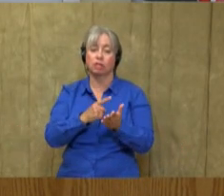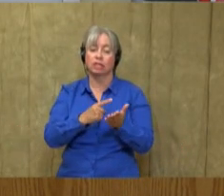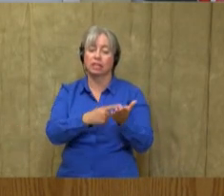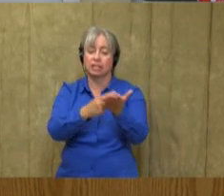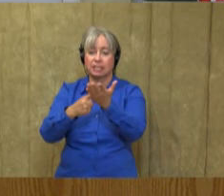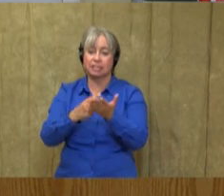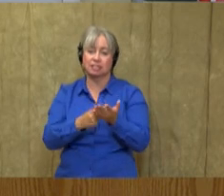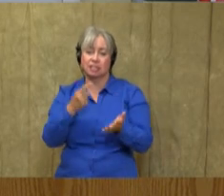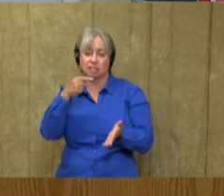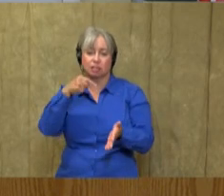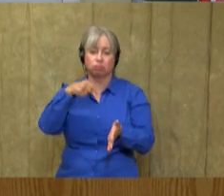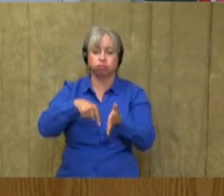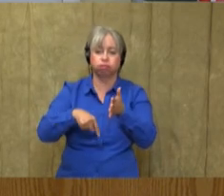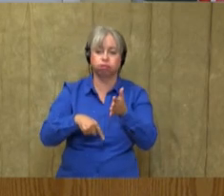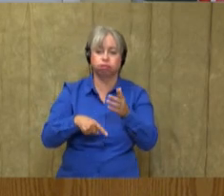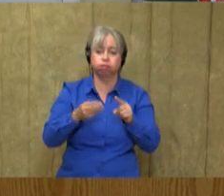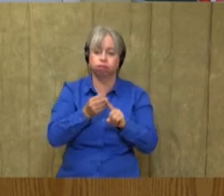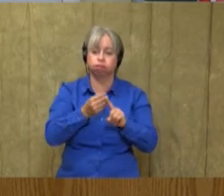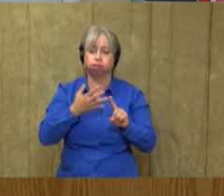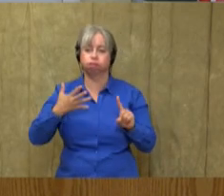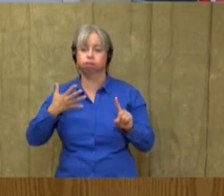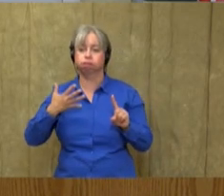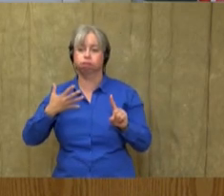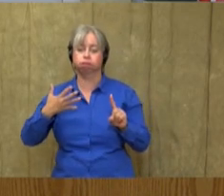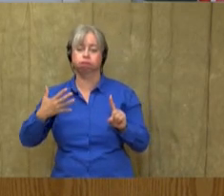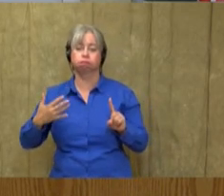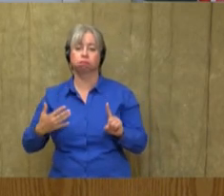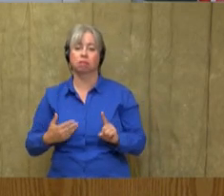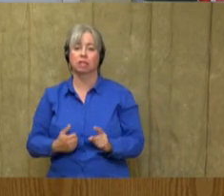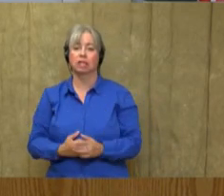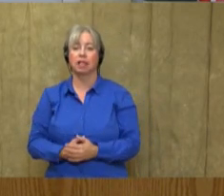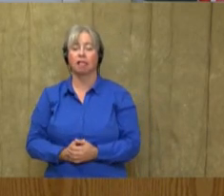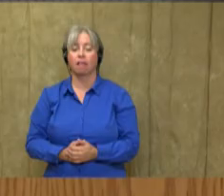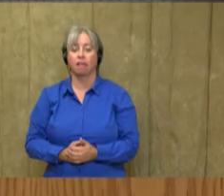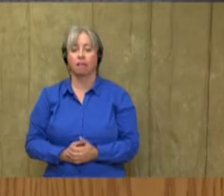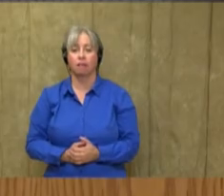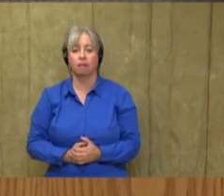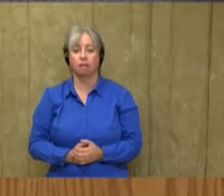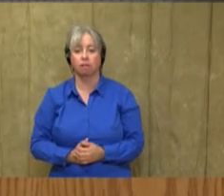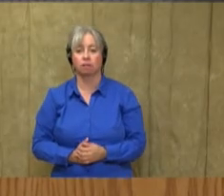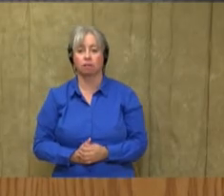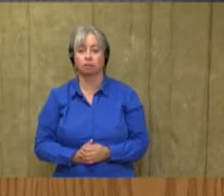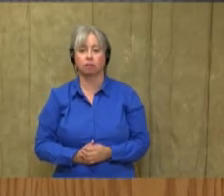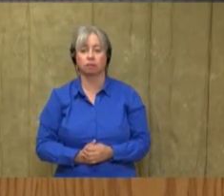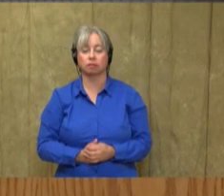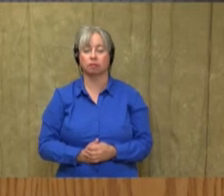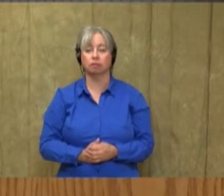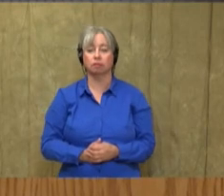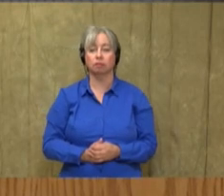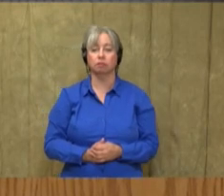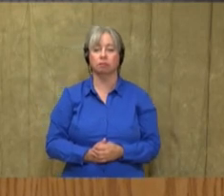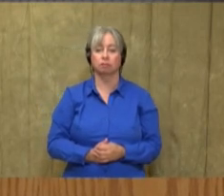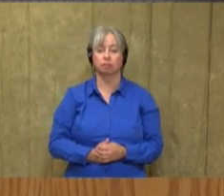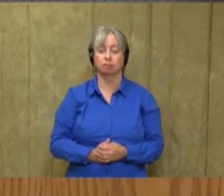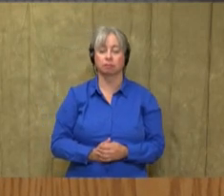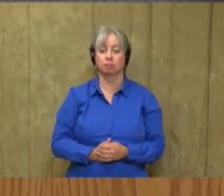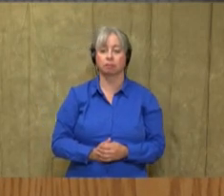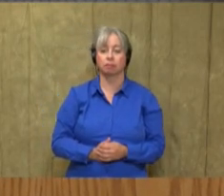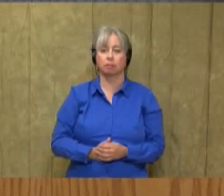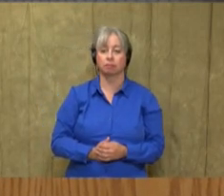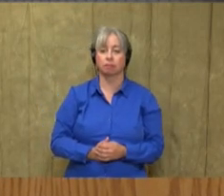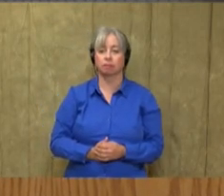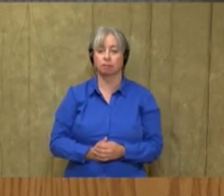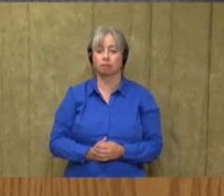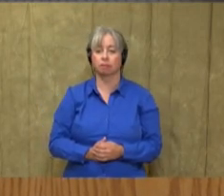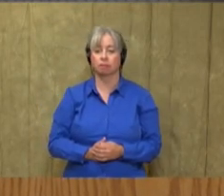my favorite compressional wave, which is sound. The propagation of that energy is a little different. It will,